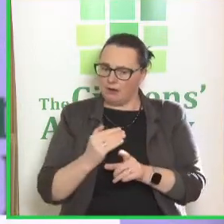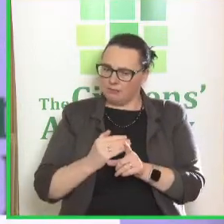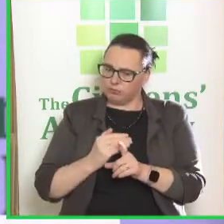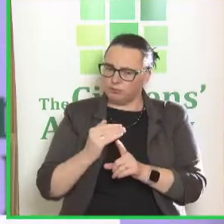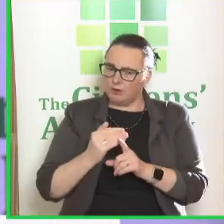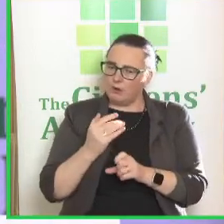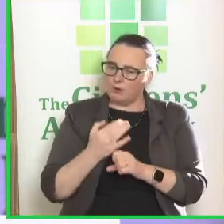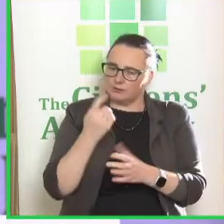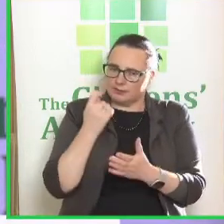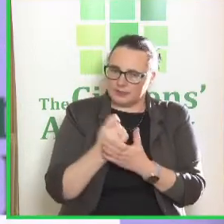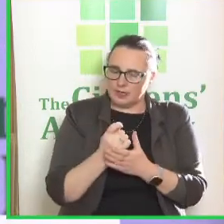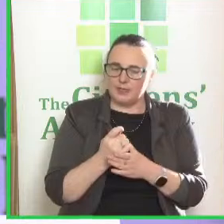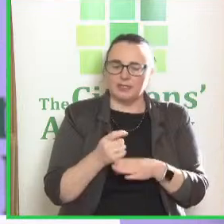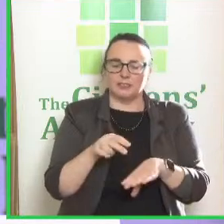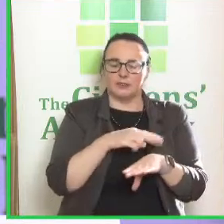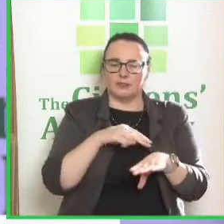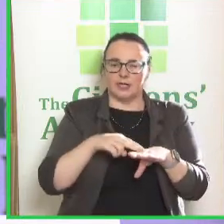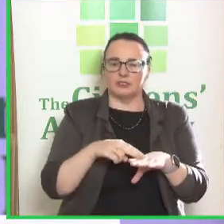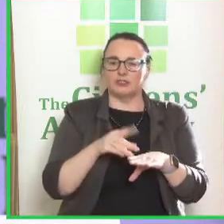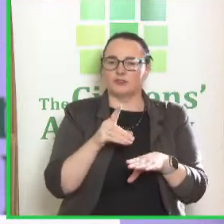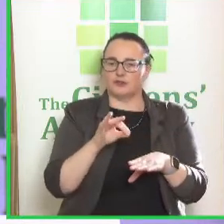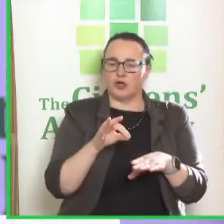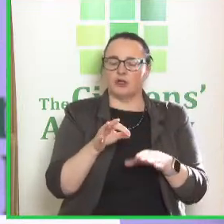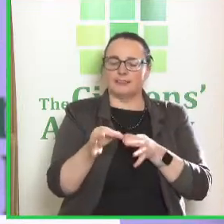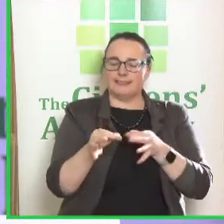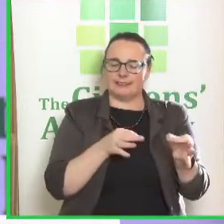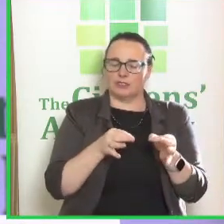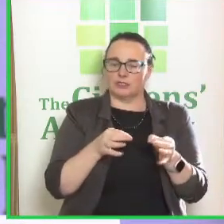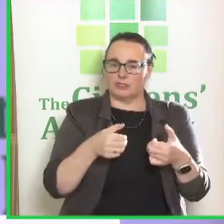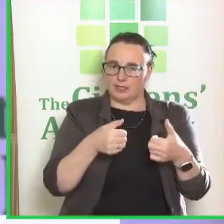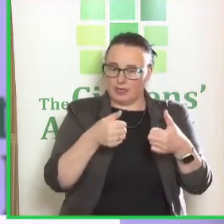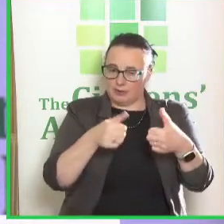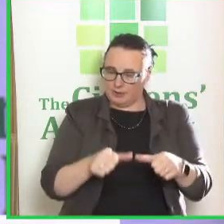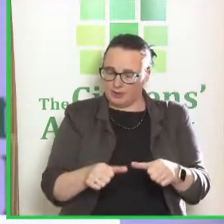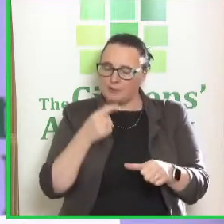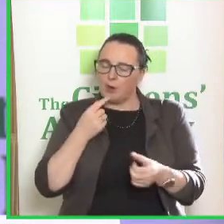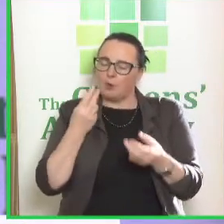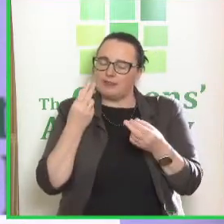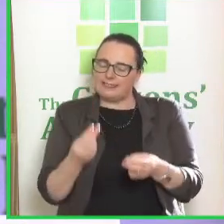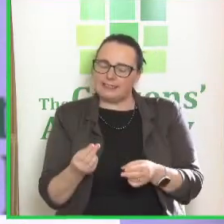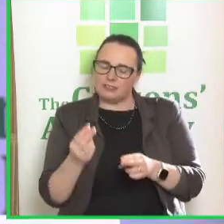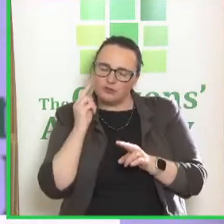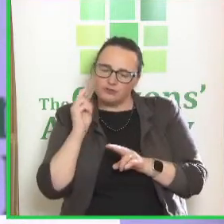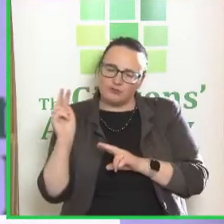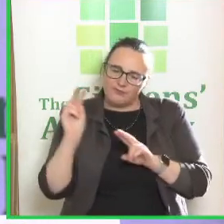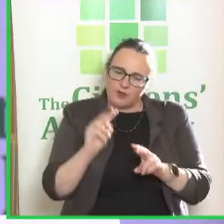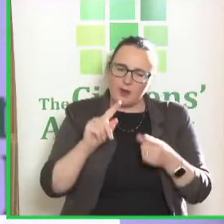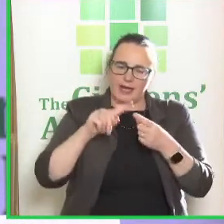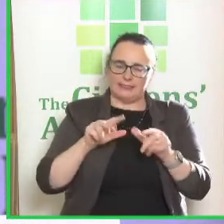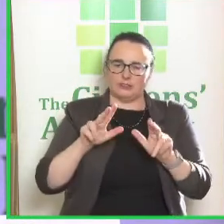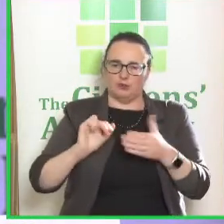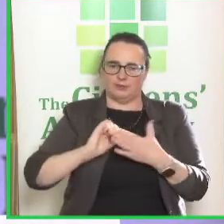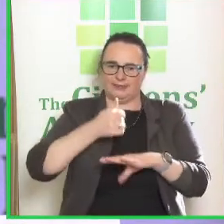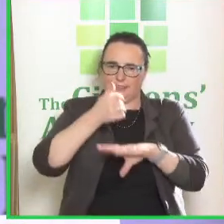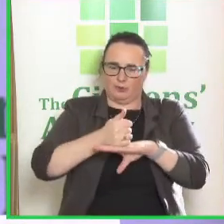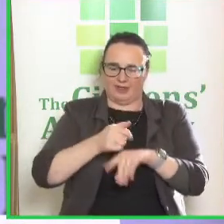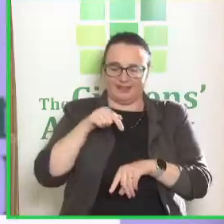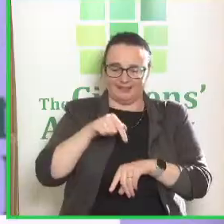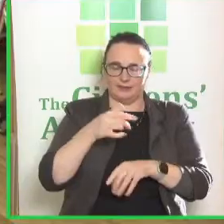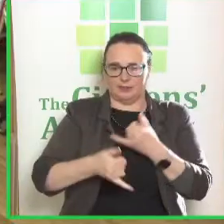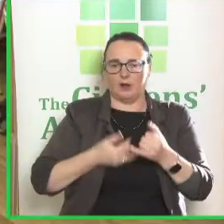implementing the National Drug Strategy, but it needs to be reviewed and the new strategy put in place. So this will happen this